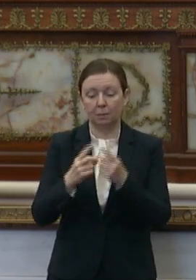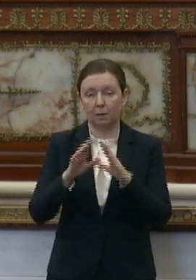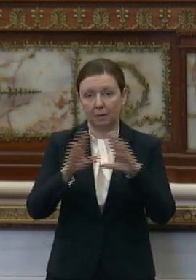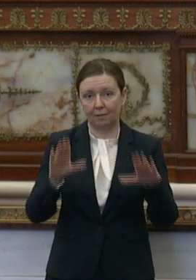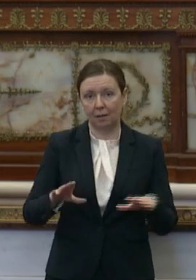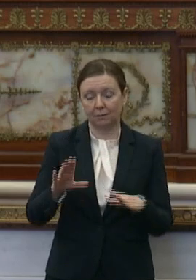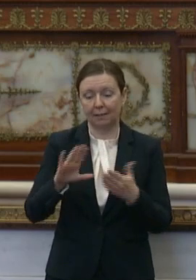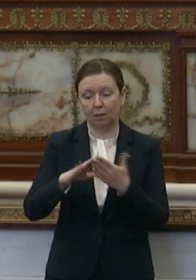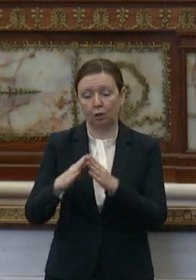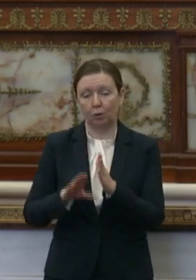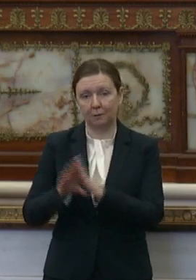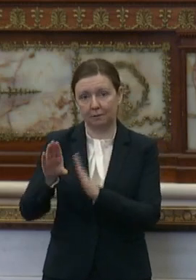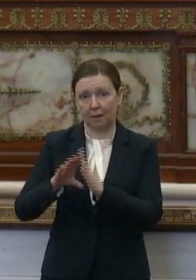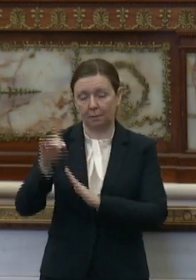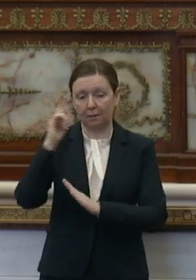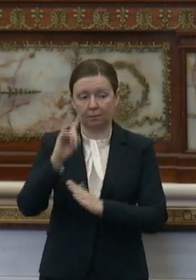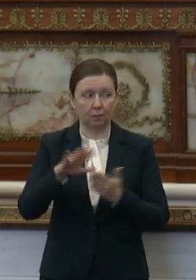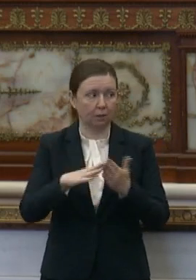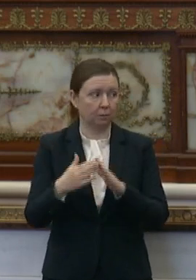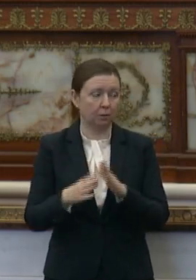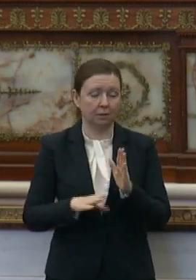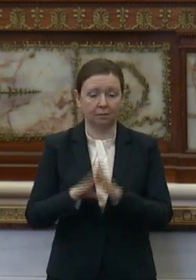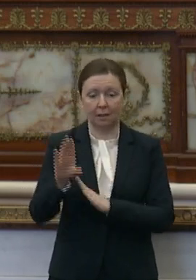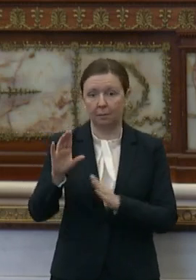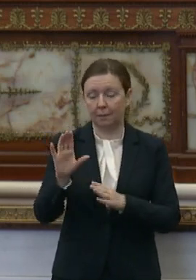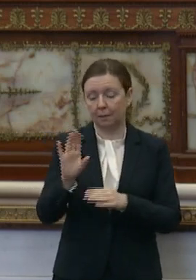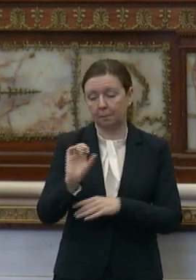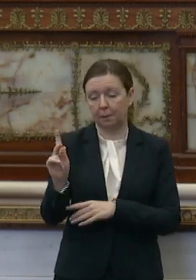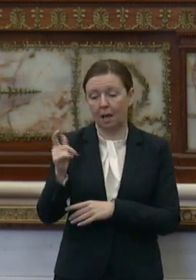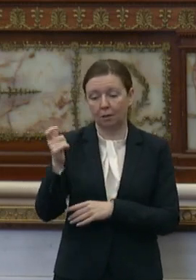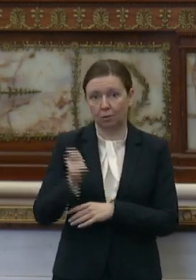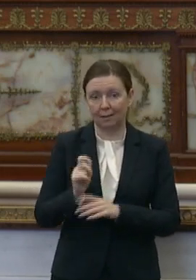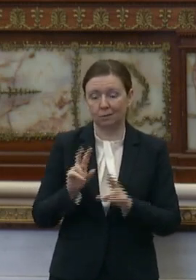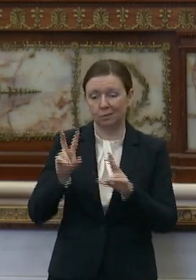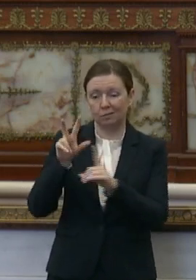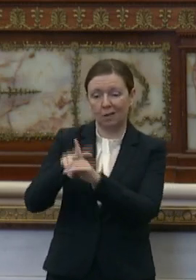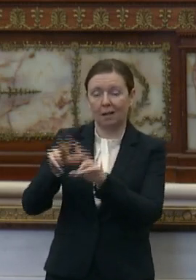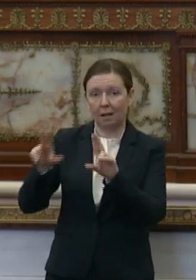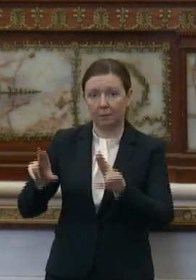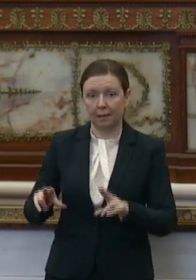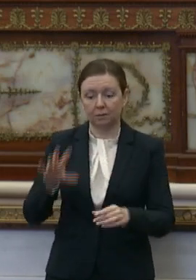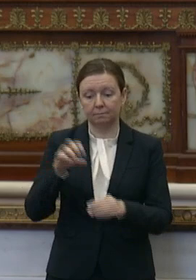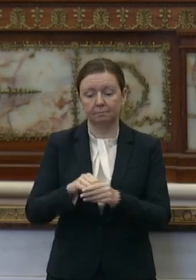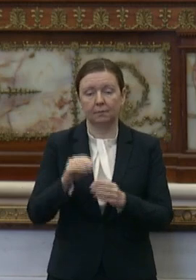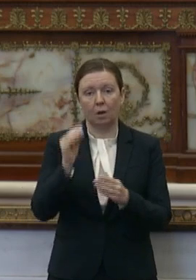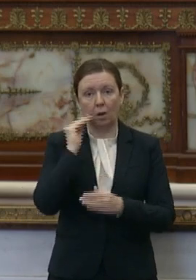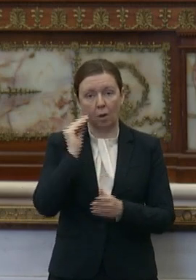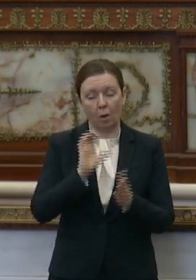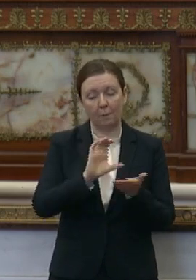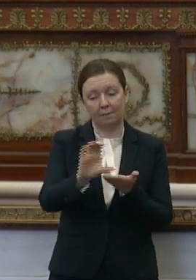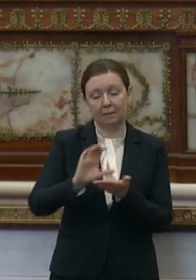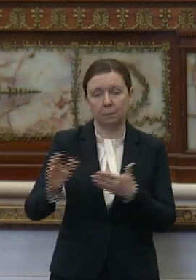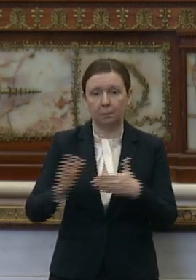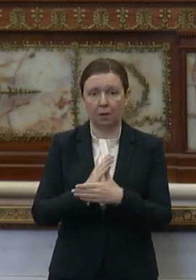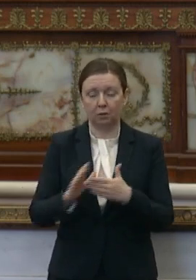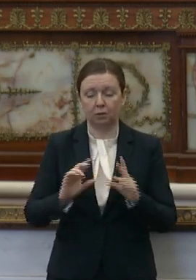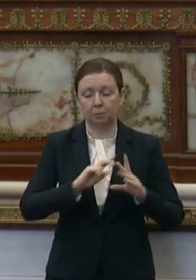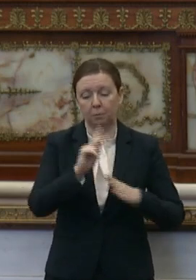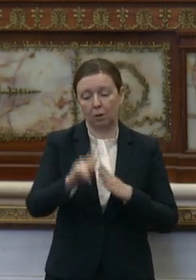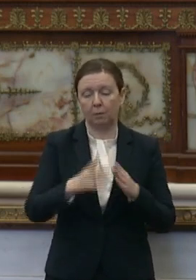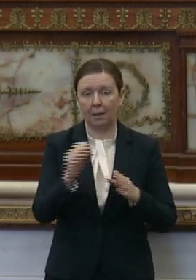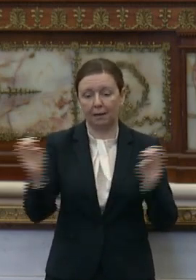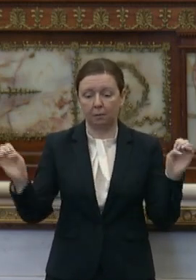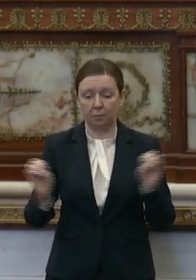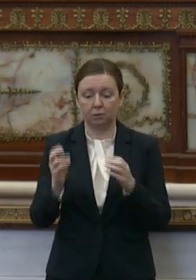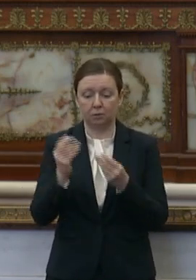Urban Development for a community development block grant, to file applications to participate in the Home Investment Partnership Program and the Emergency